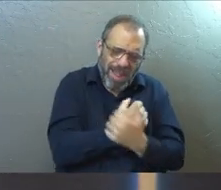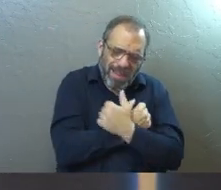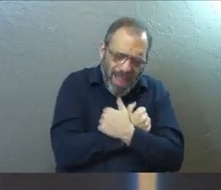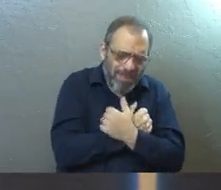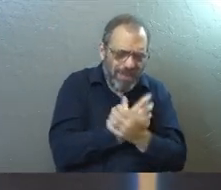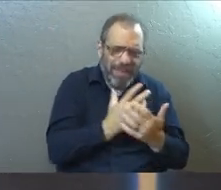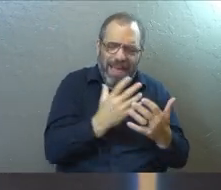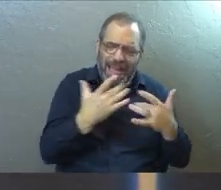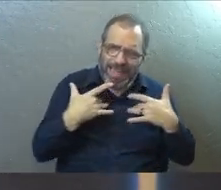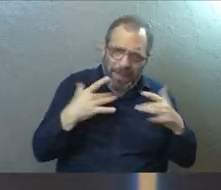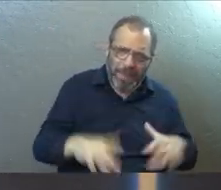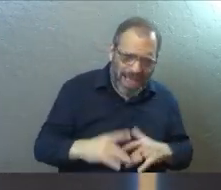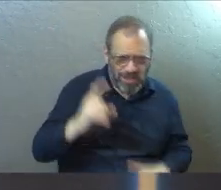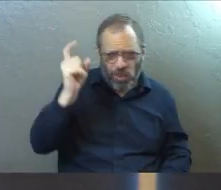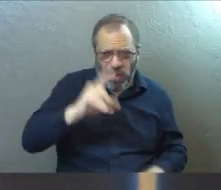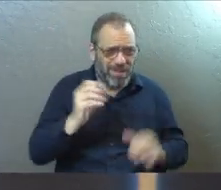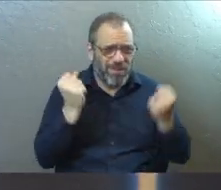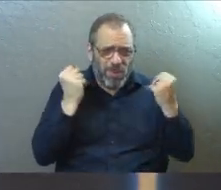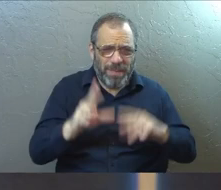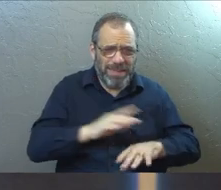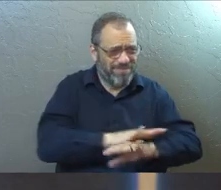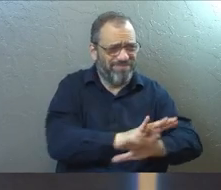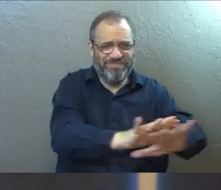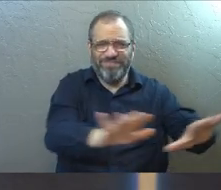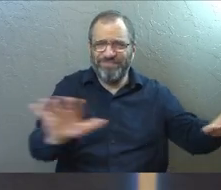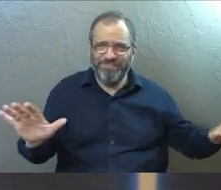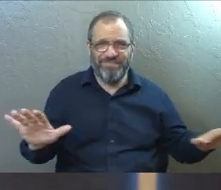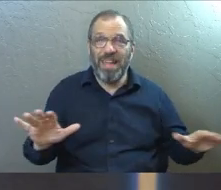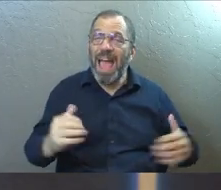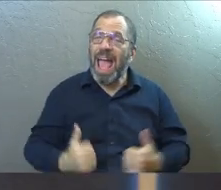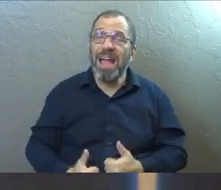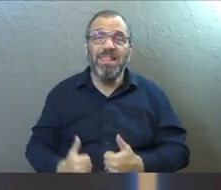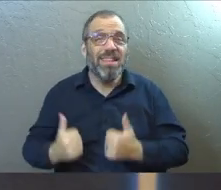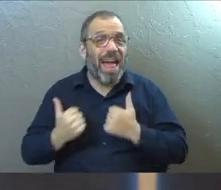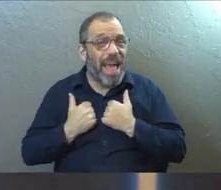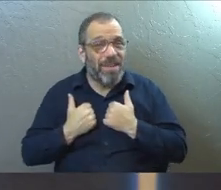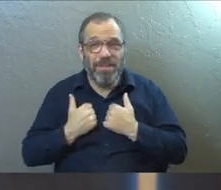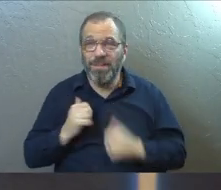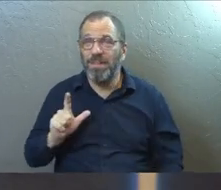love and compassion and wisdom to so many other people around me. I can bring life.